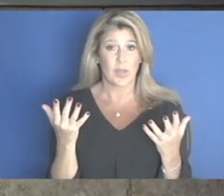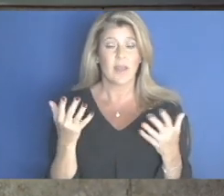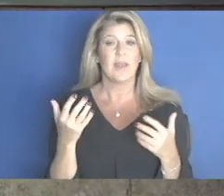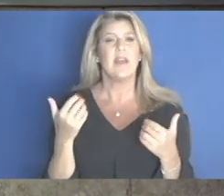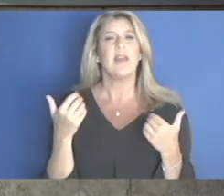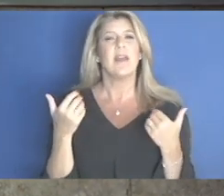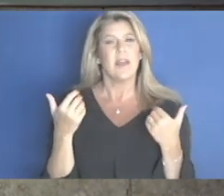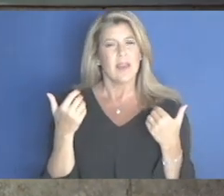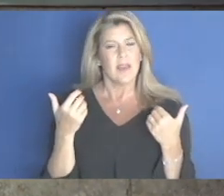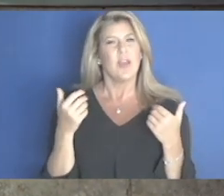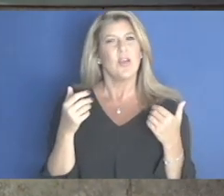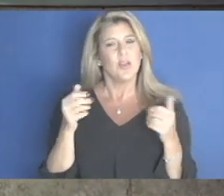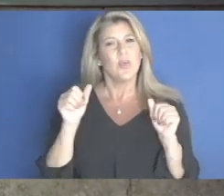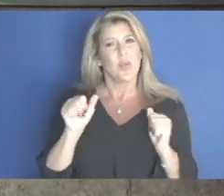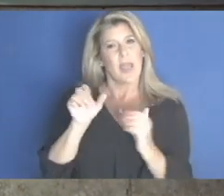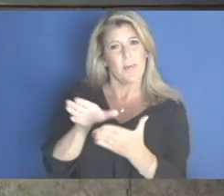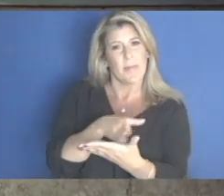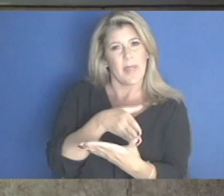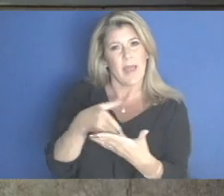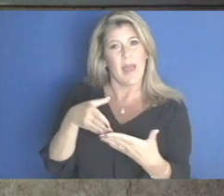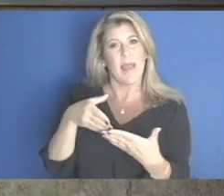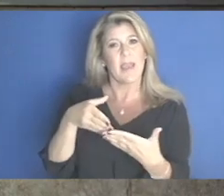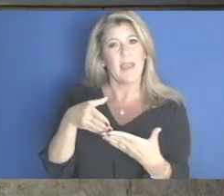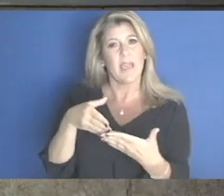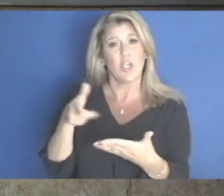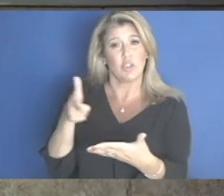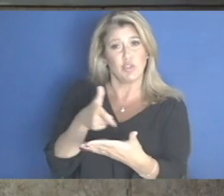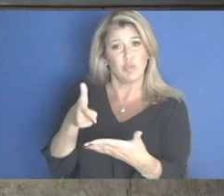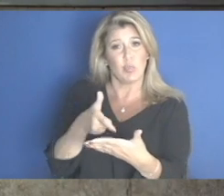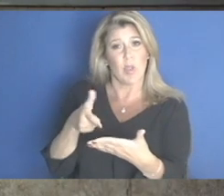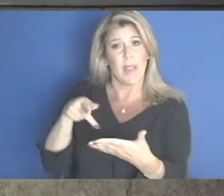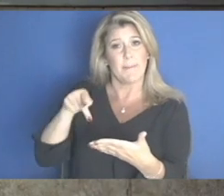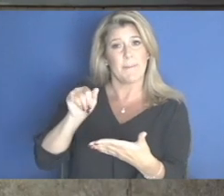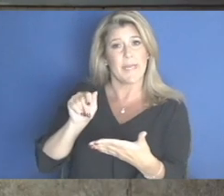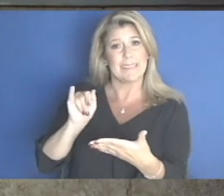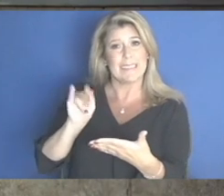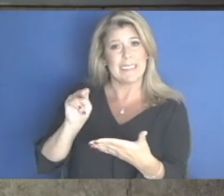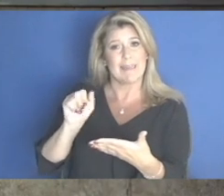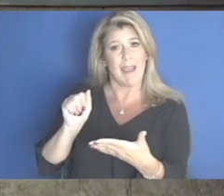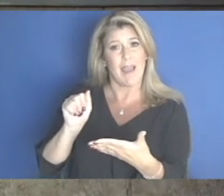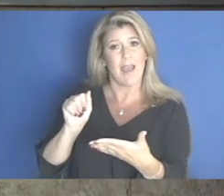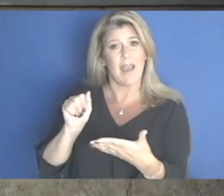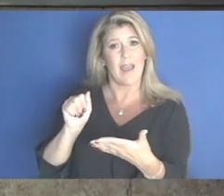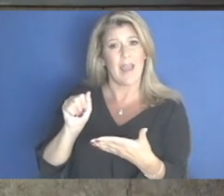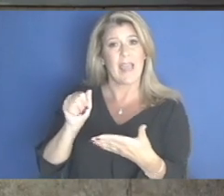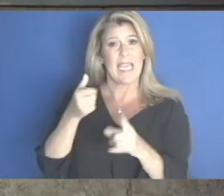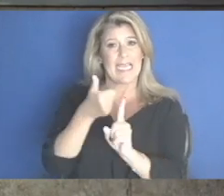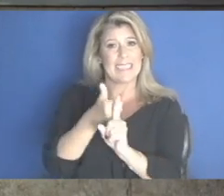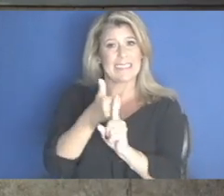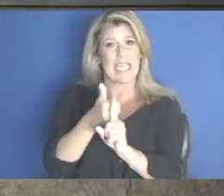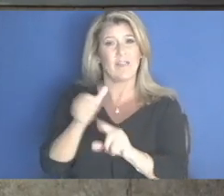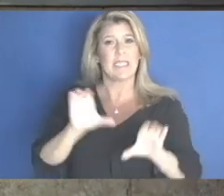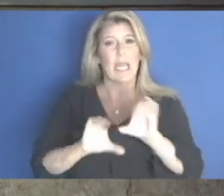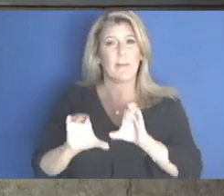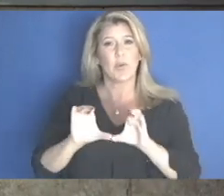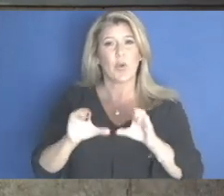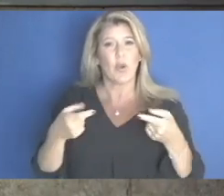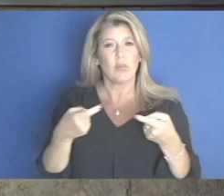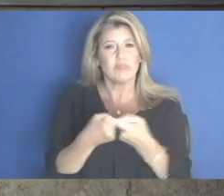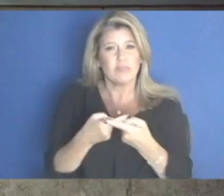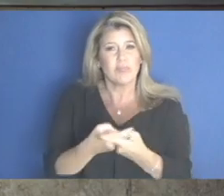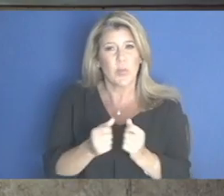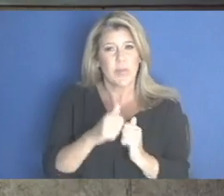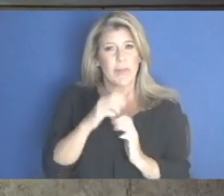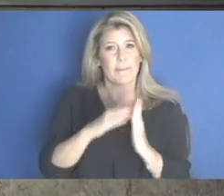Patina collection is that you apply paint, spray some sprayer that activates the